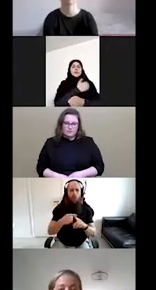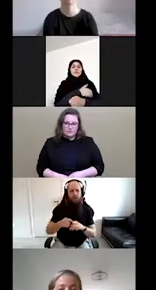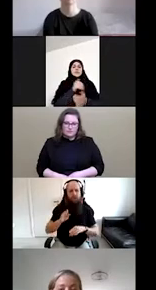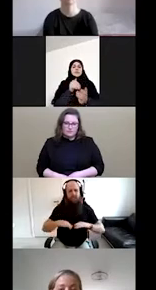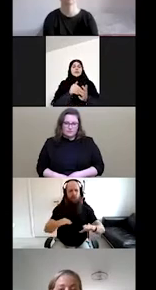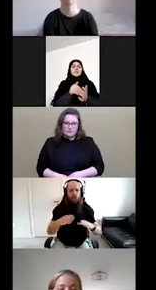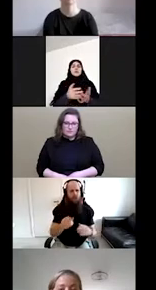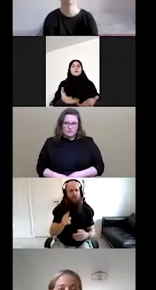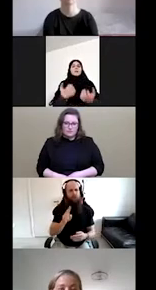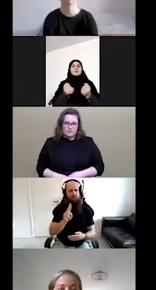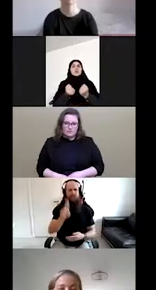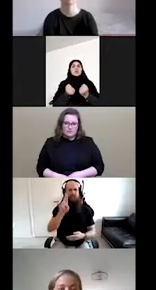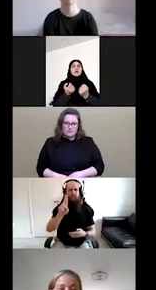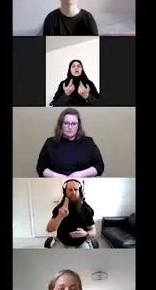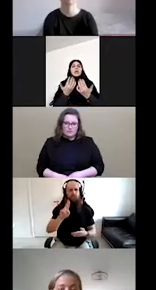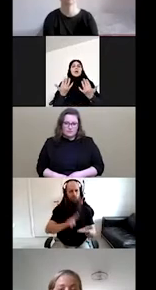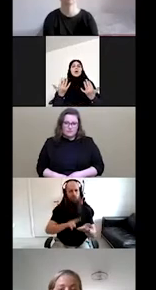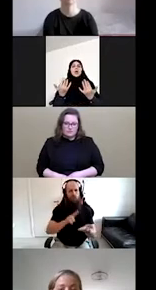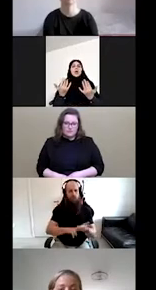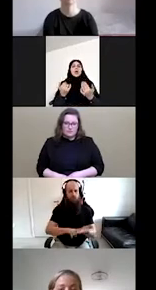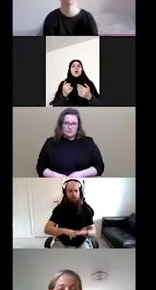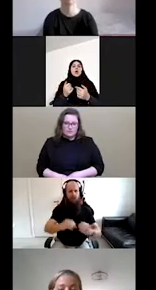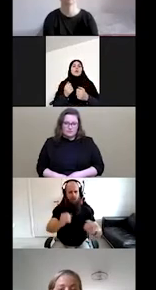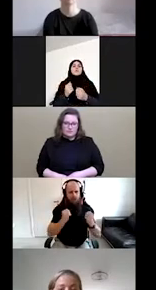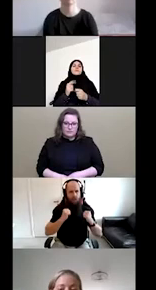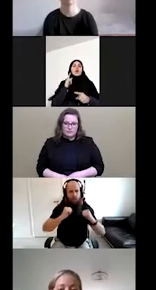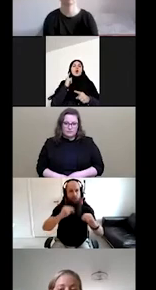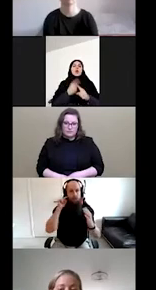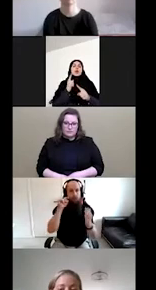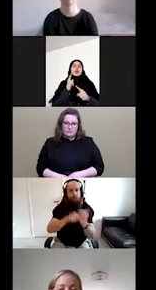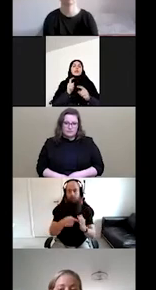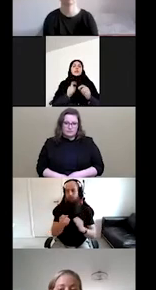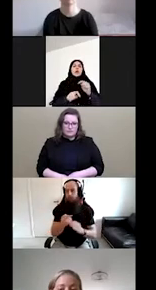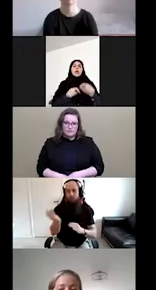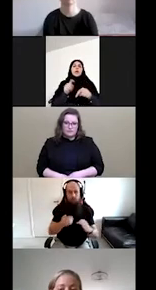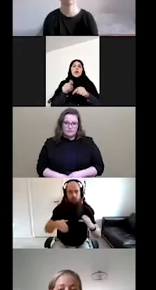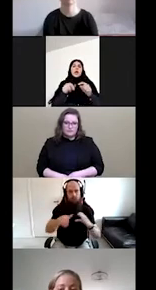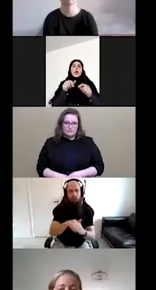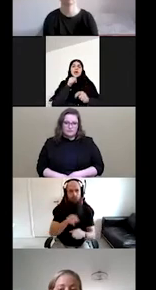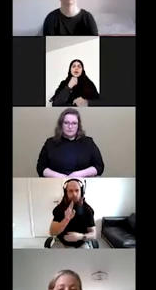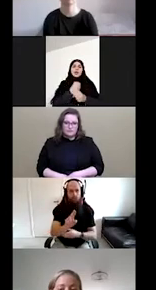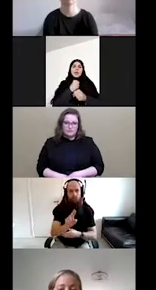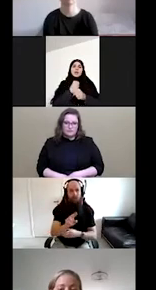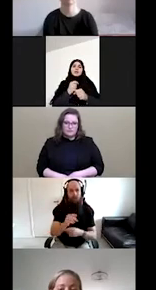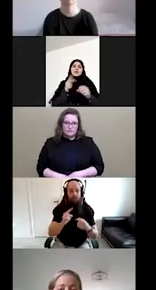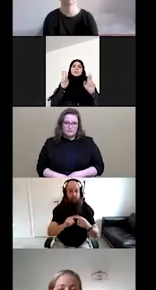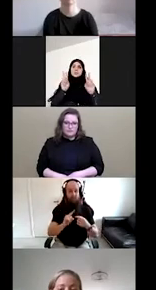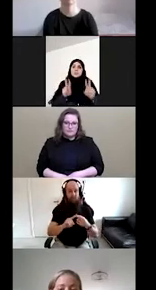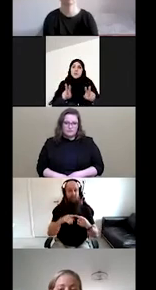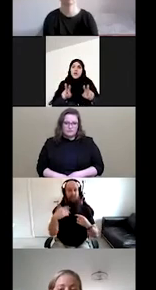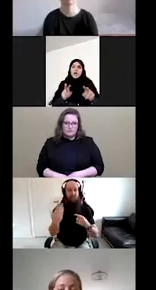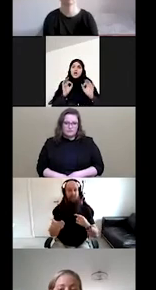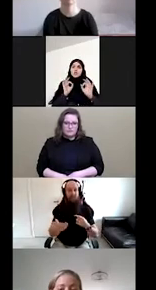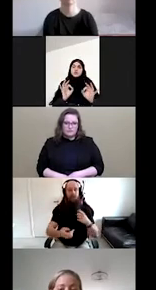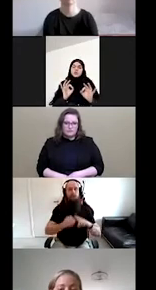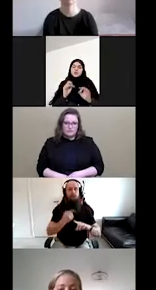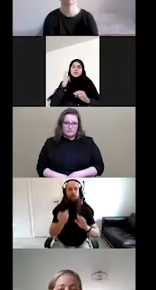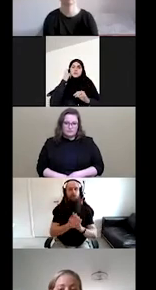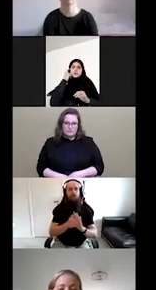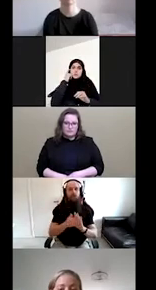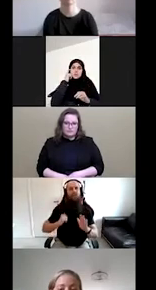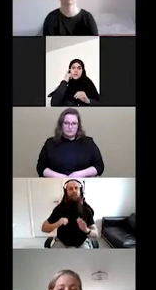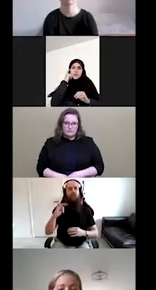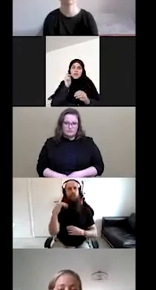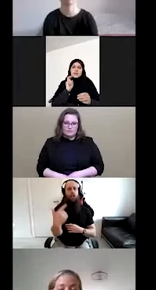order to ensure really meaningful participation of persons with disabilities. One of them is to start with